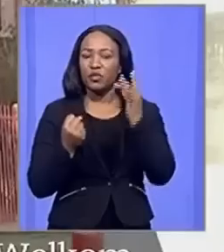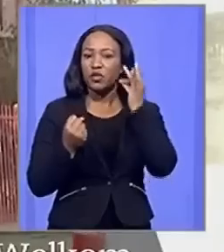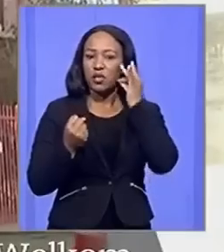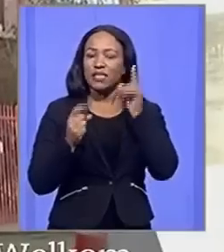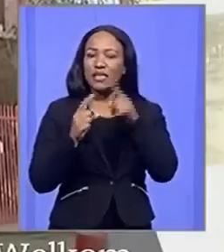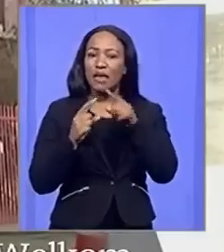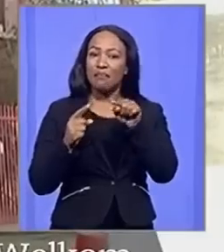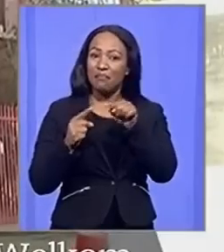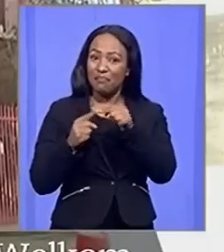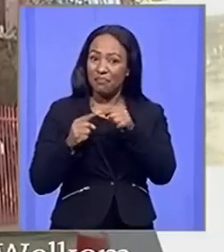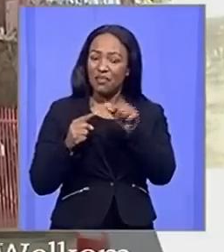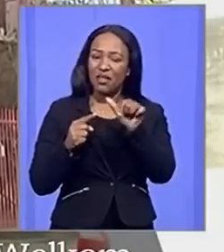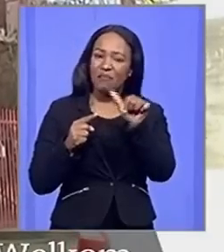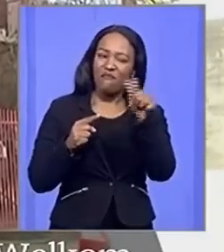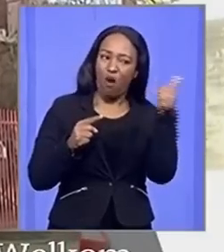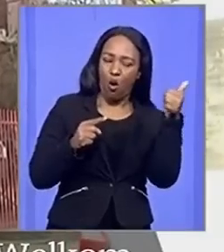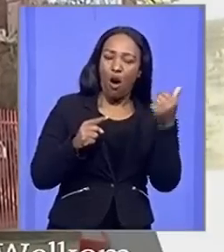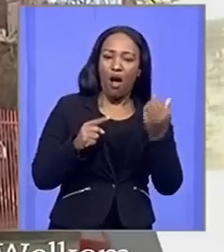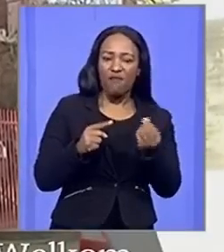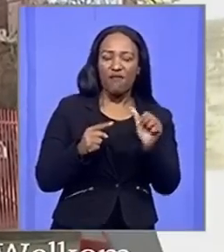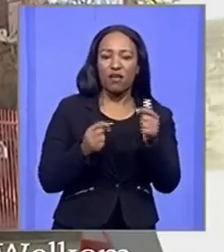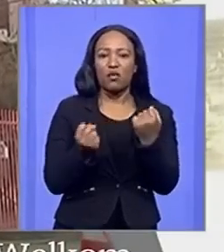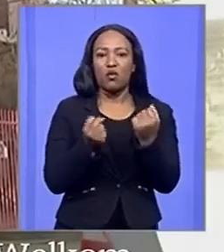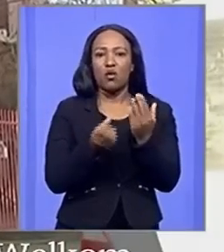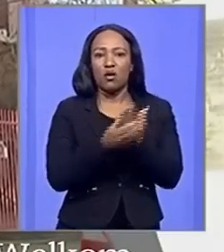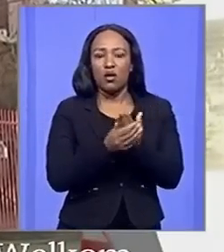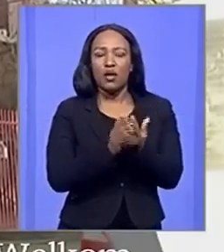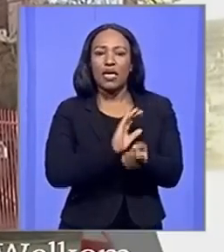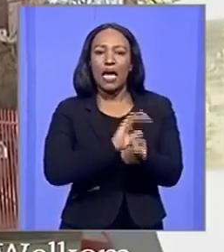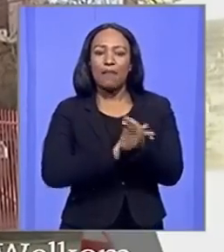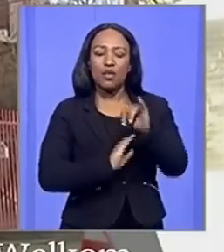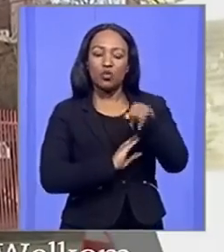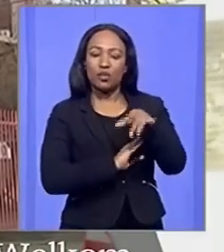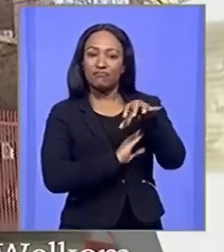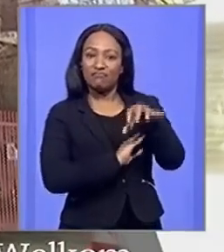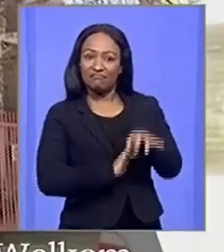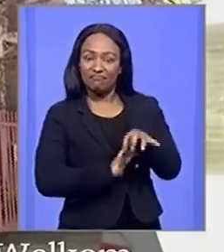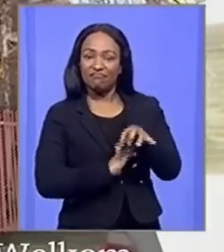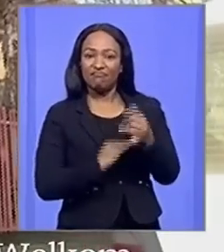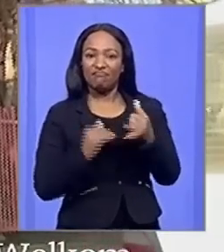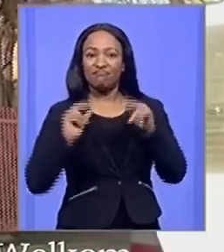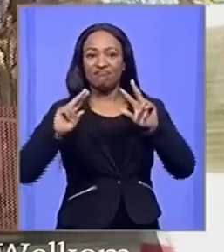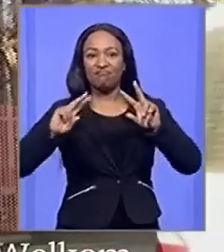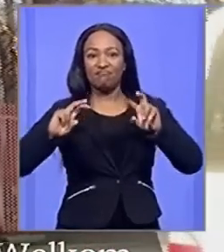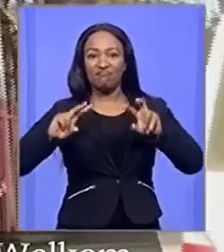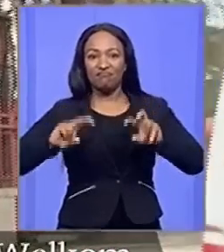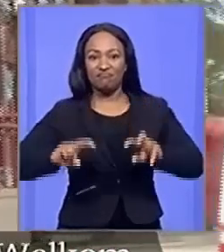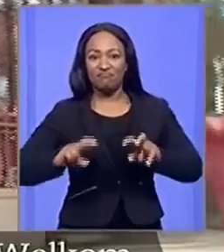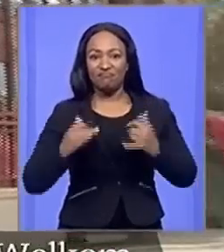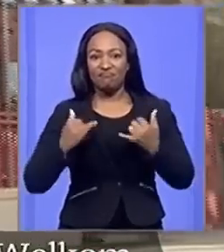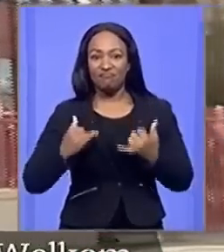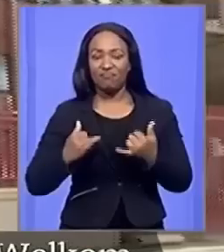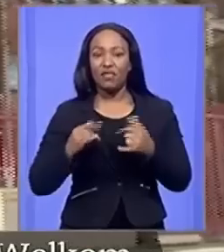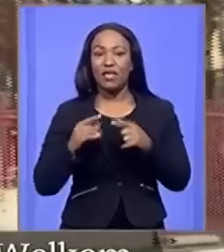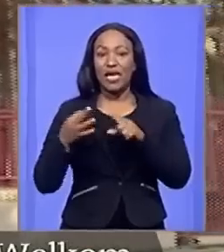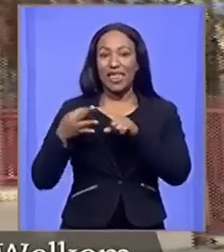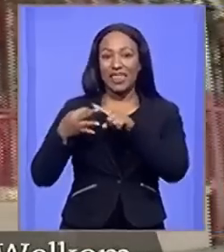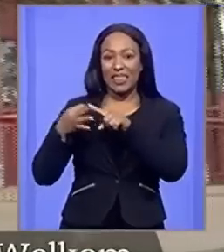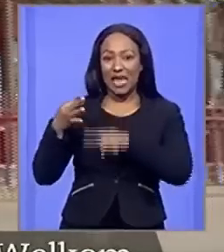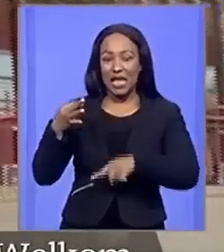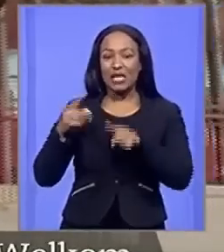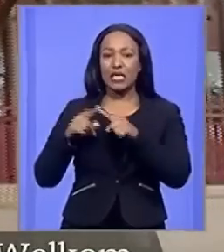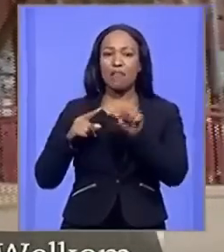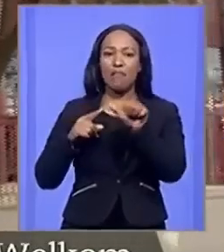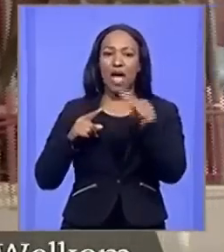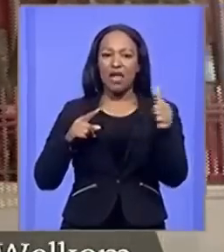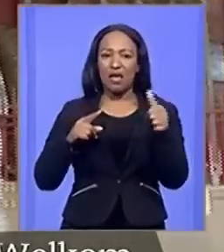wa bogodu jo bo tšweleditšego gore bo diragetše ka Johannesburg. Dinyakišišo tša go kgokaganya batho ba bararo le melato e mengwe